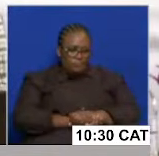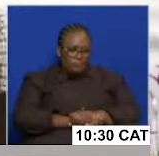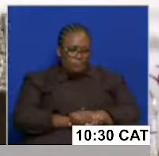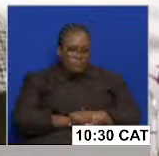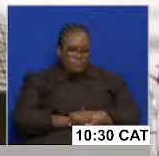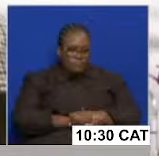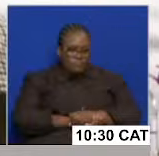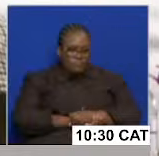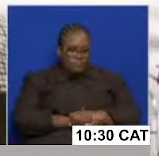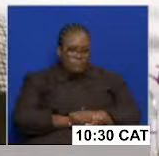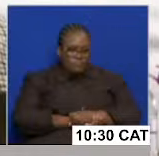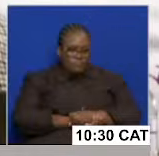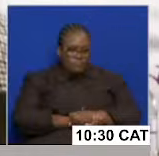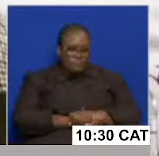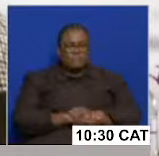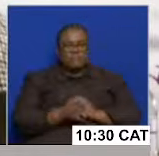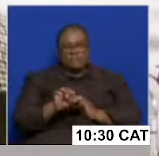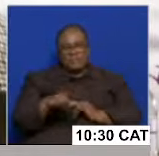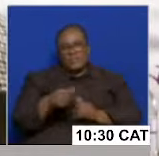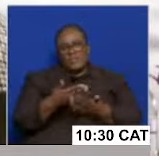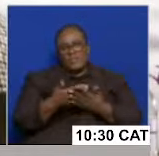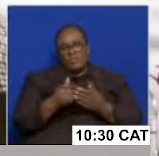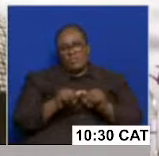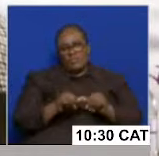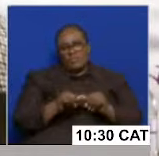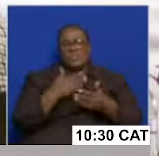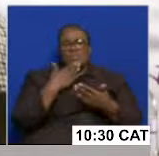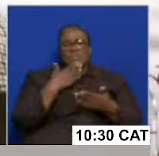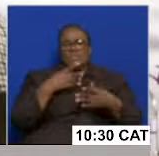Yes, continue, Ms. Mutlaseli. Thank you, Chair.